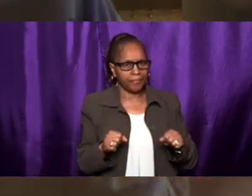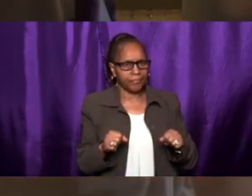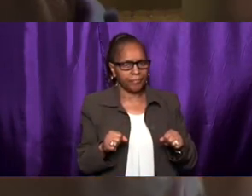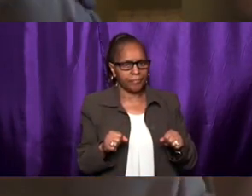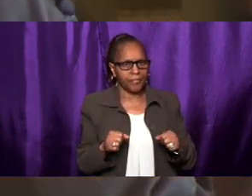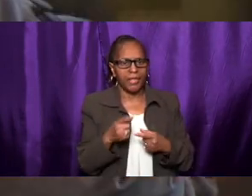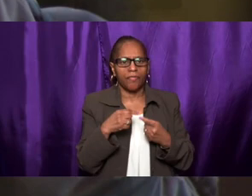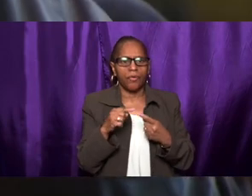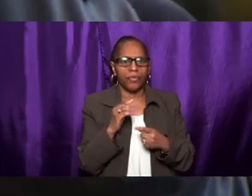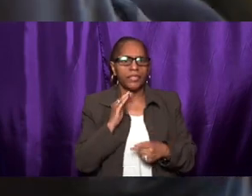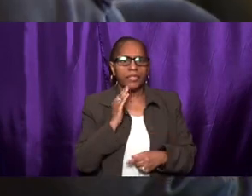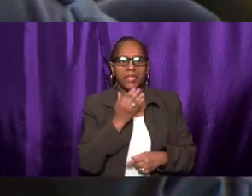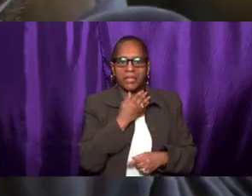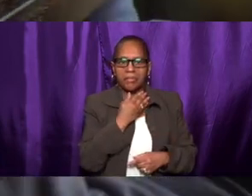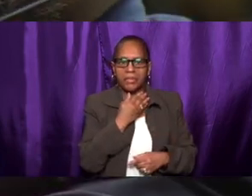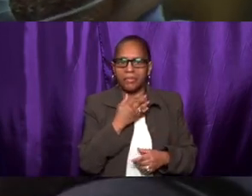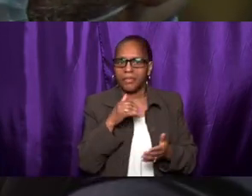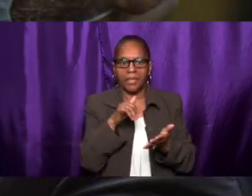even when it seems impossible.